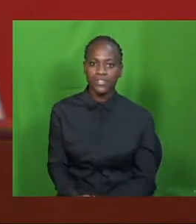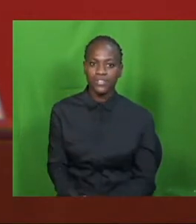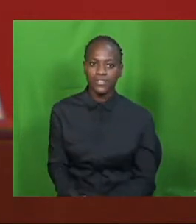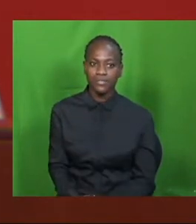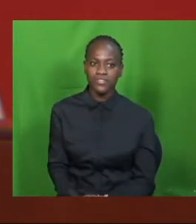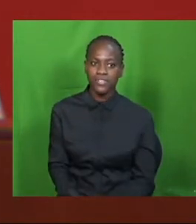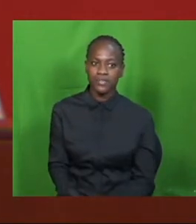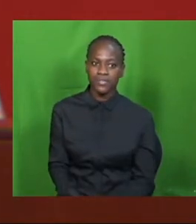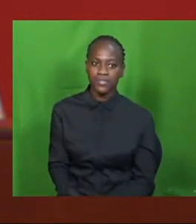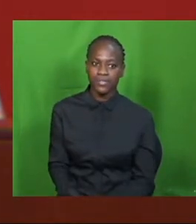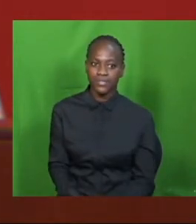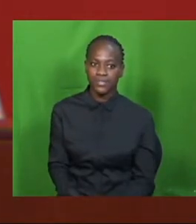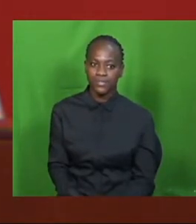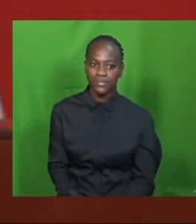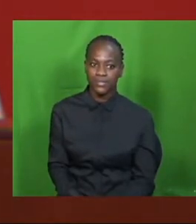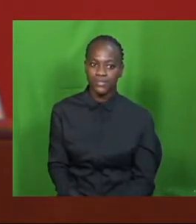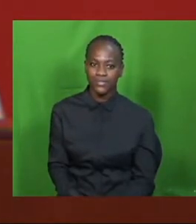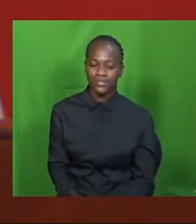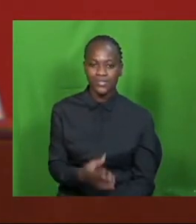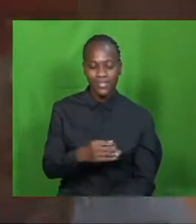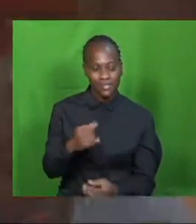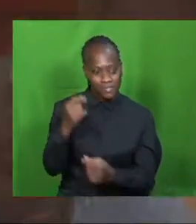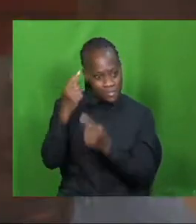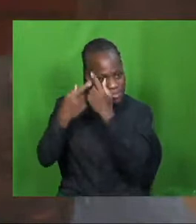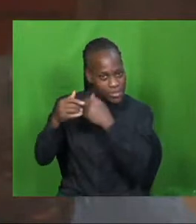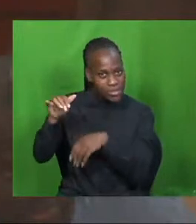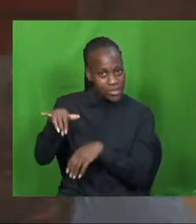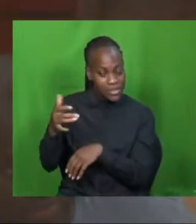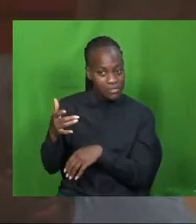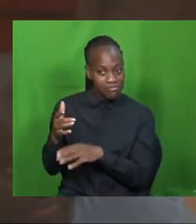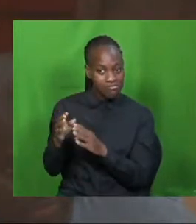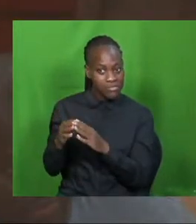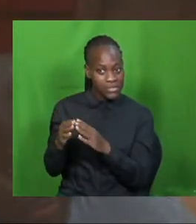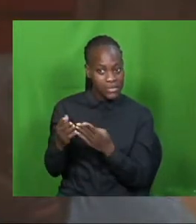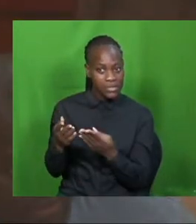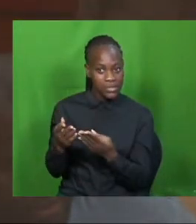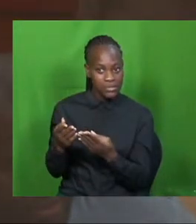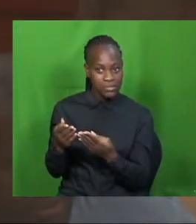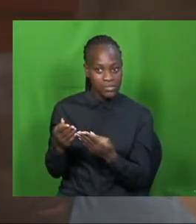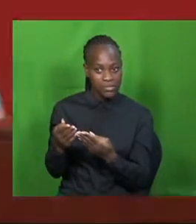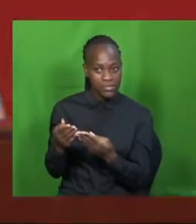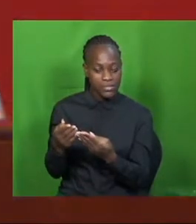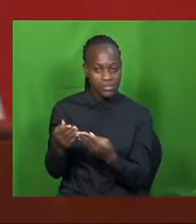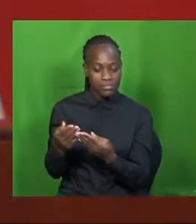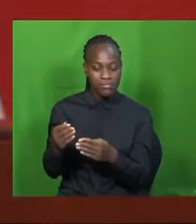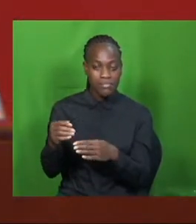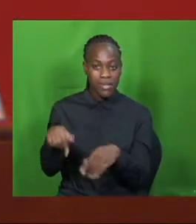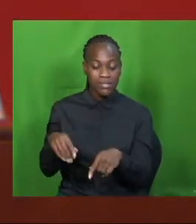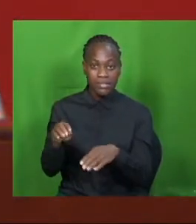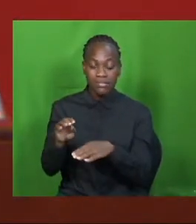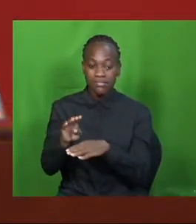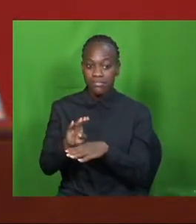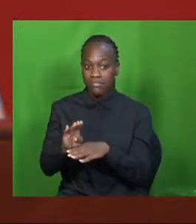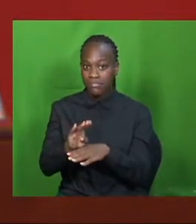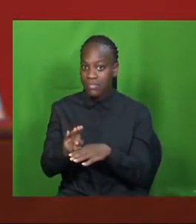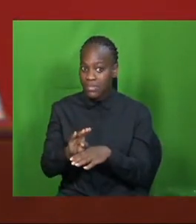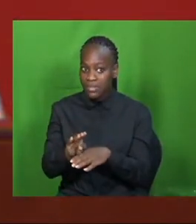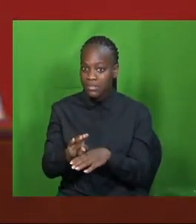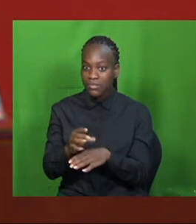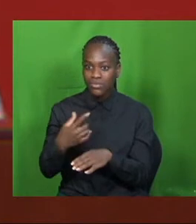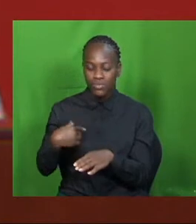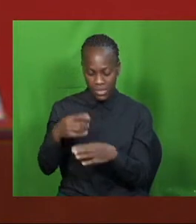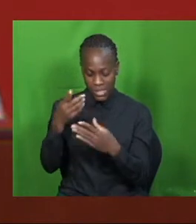As a result of that meeting, the business for today has been decided